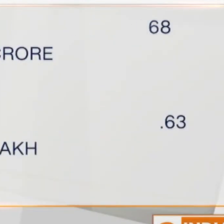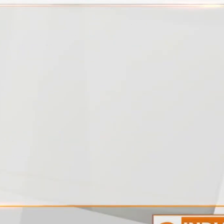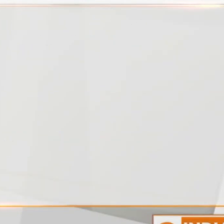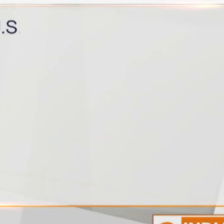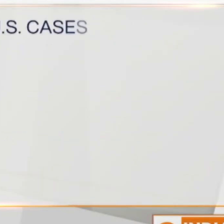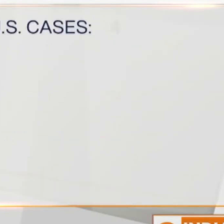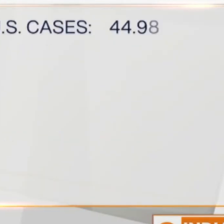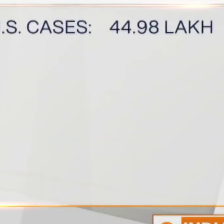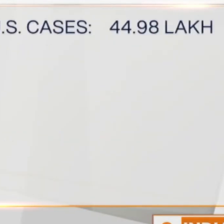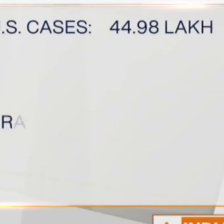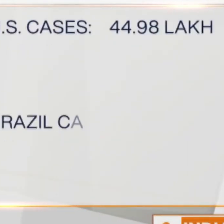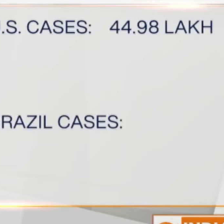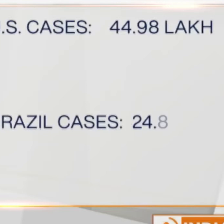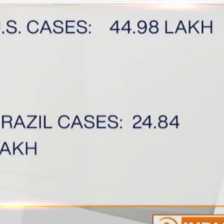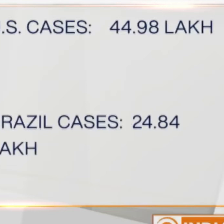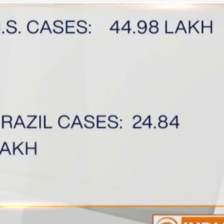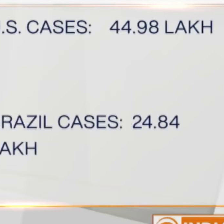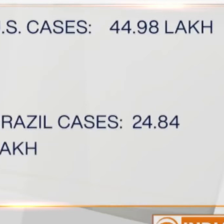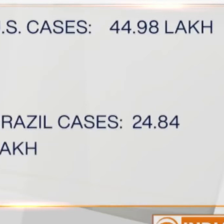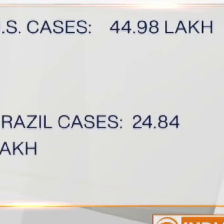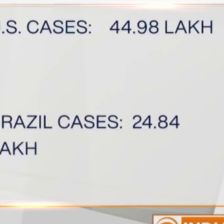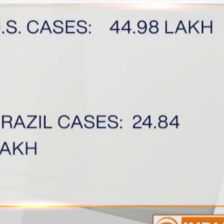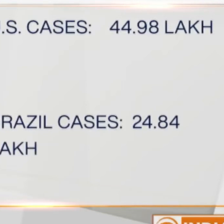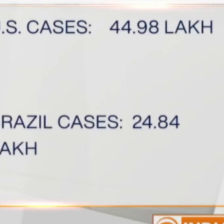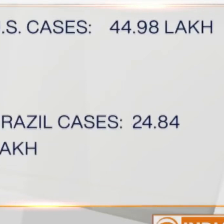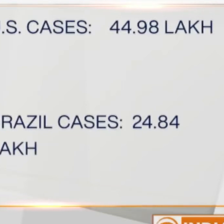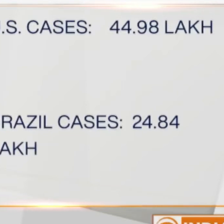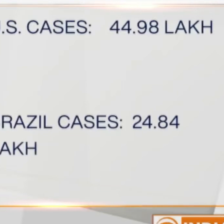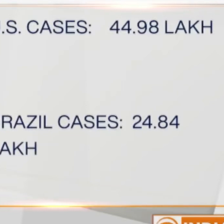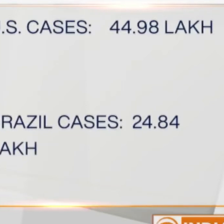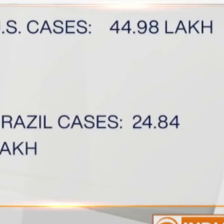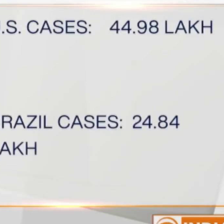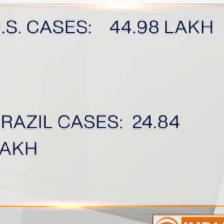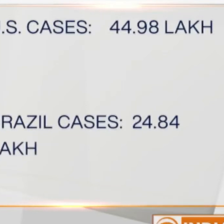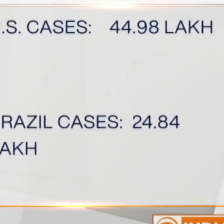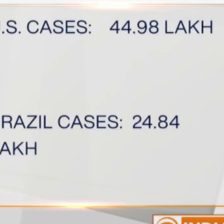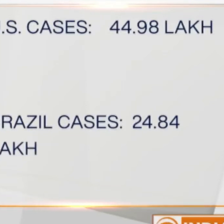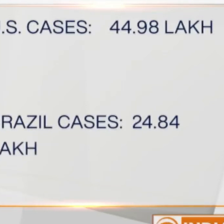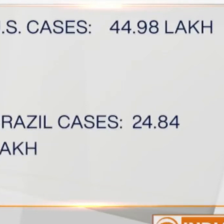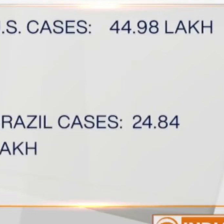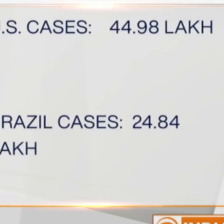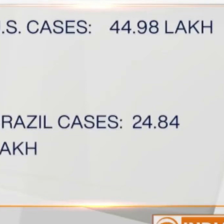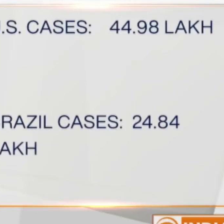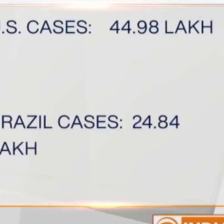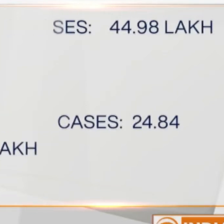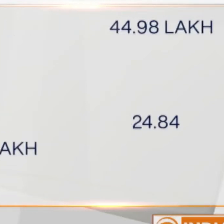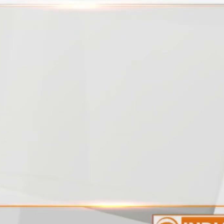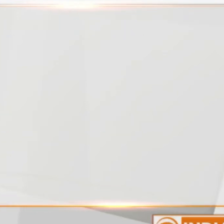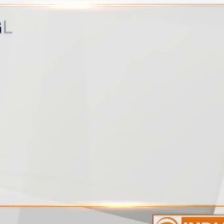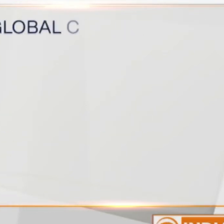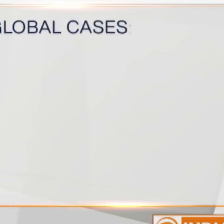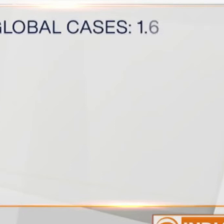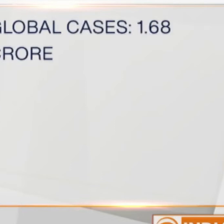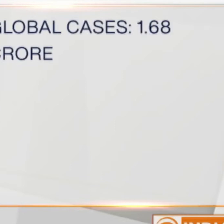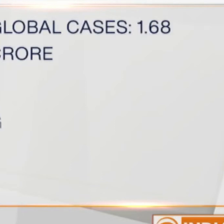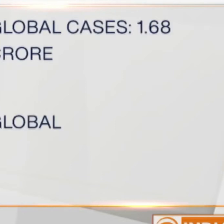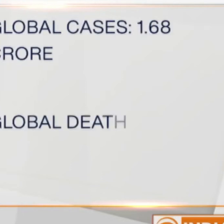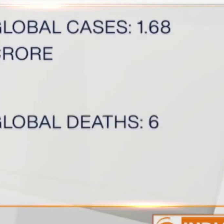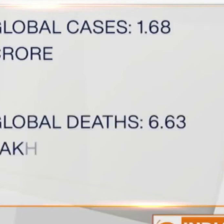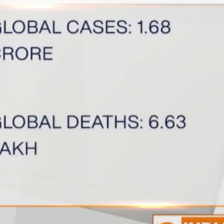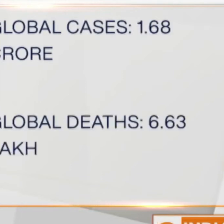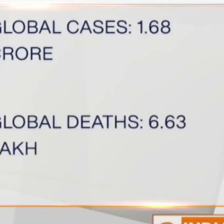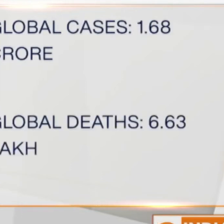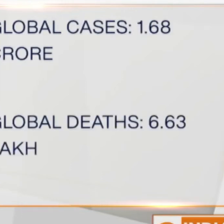fatalities. The US has so far recorded over 44.98 lakh cases and over 1.52